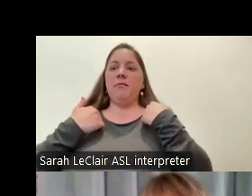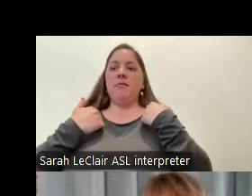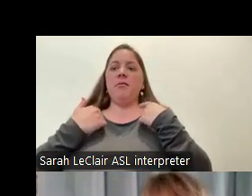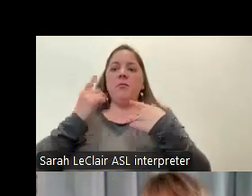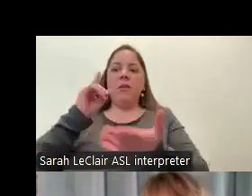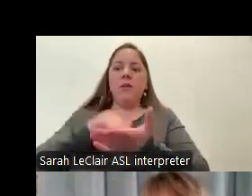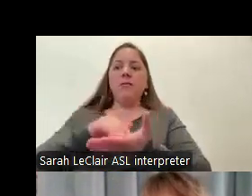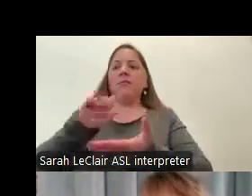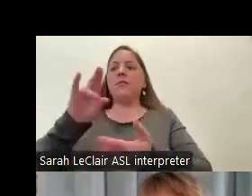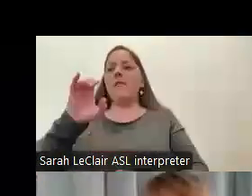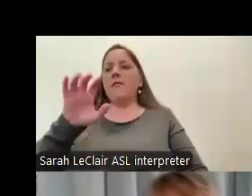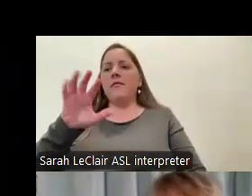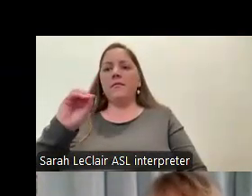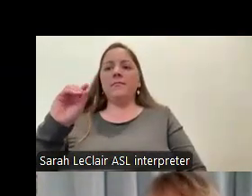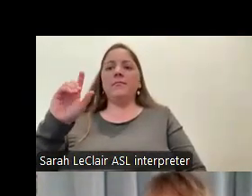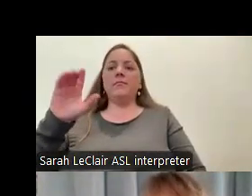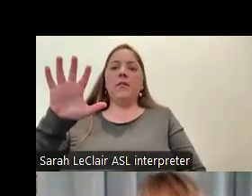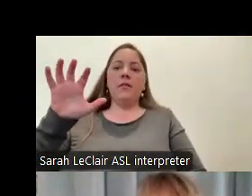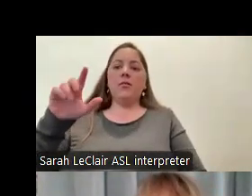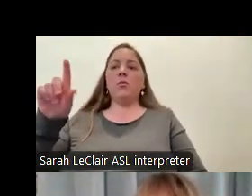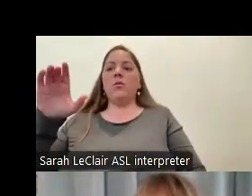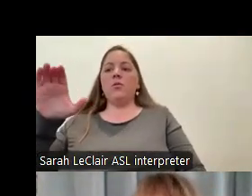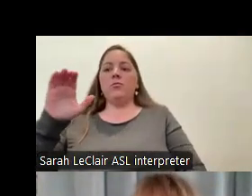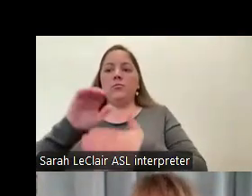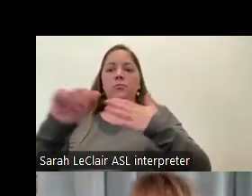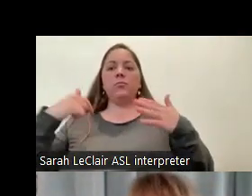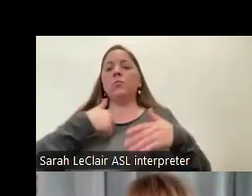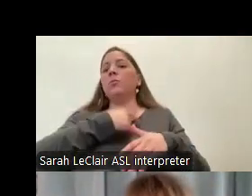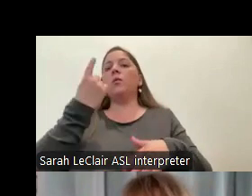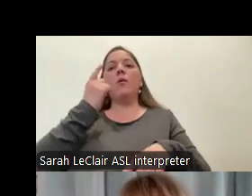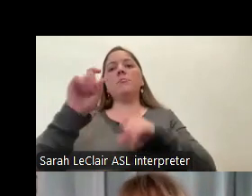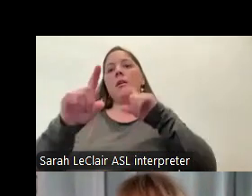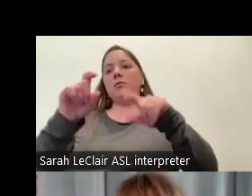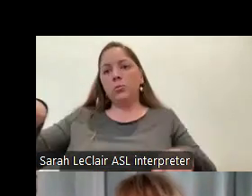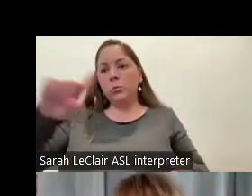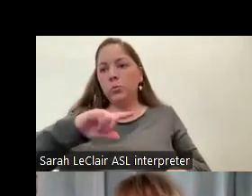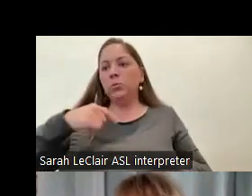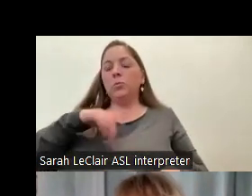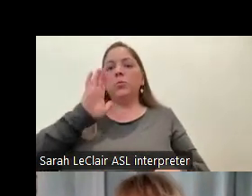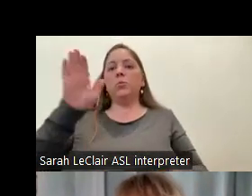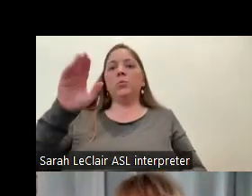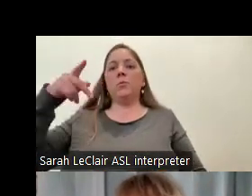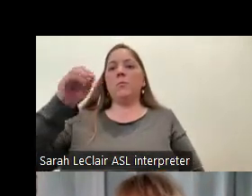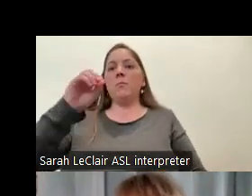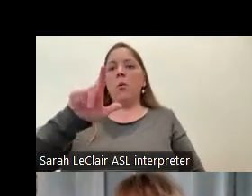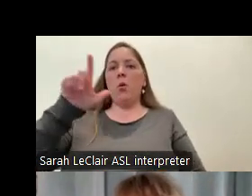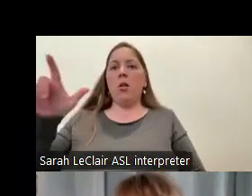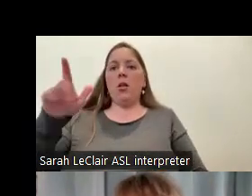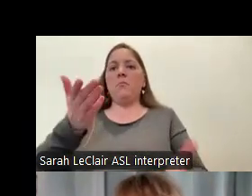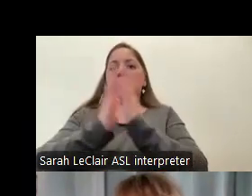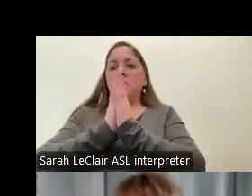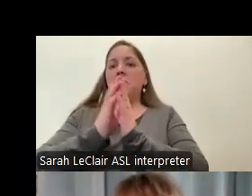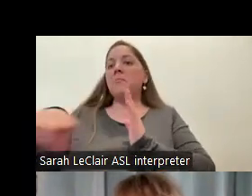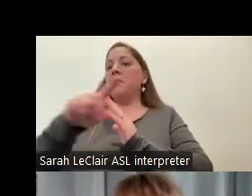and $1,200. And we don't spend money in this organization without checking with you first. So I'm going to launch this poll, and you can